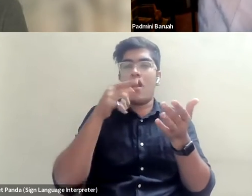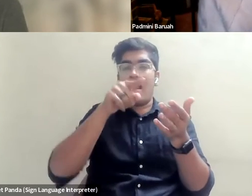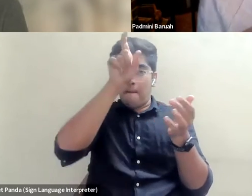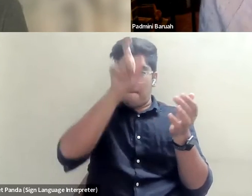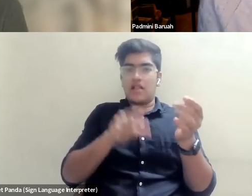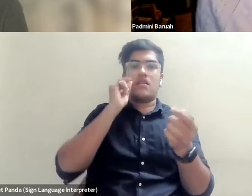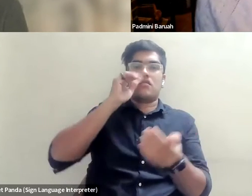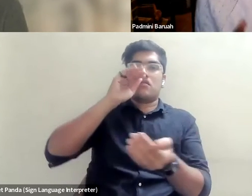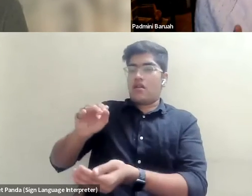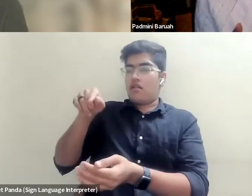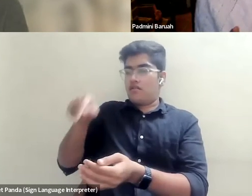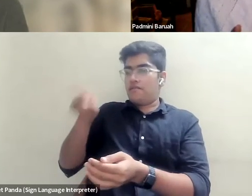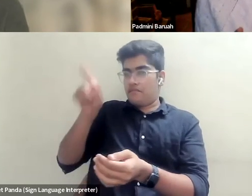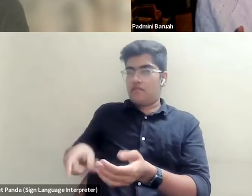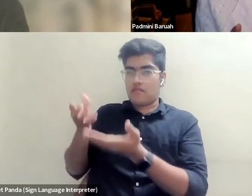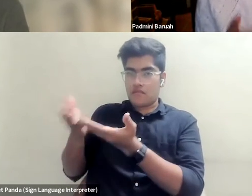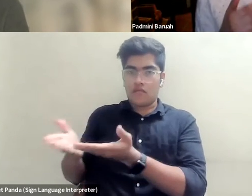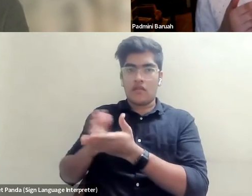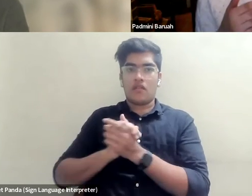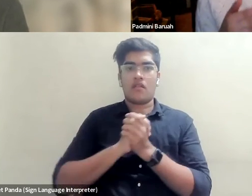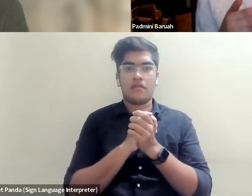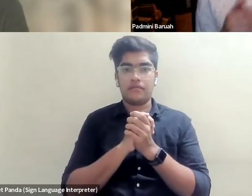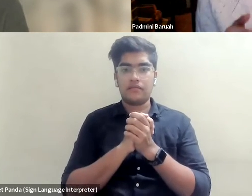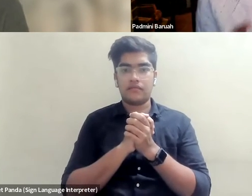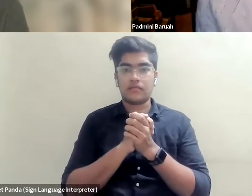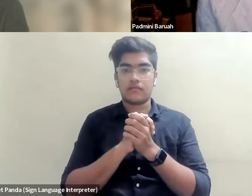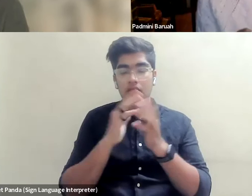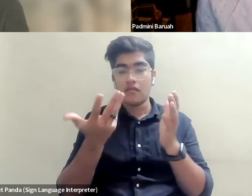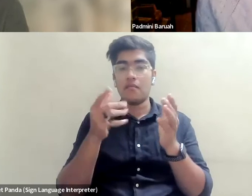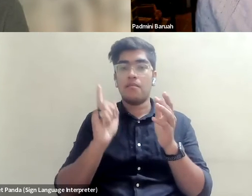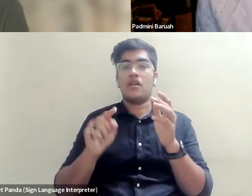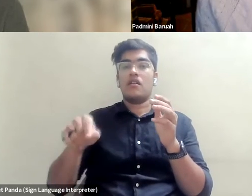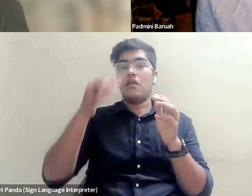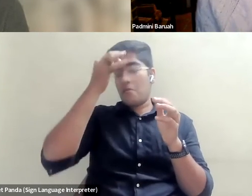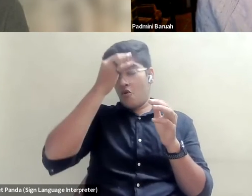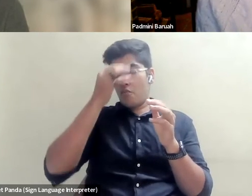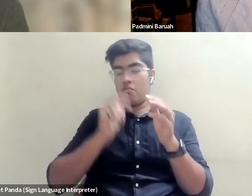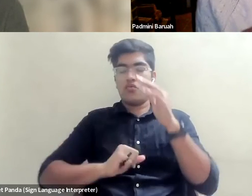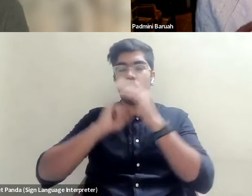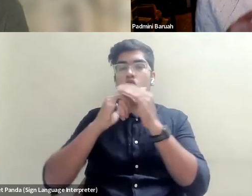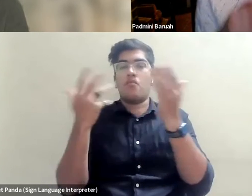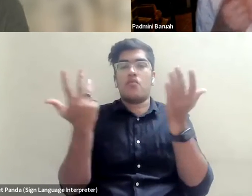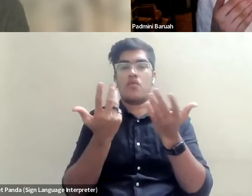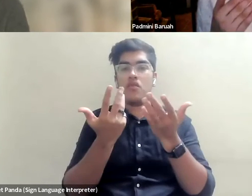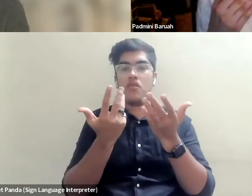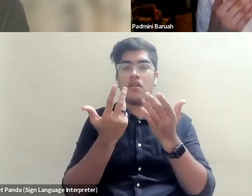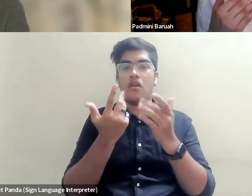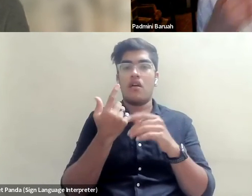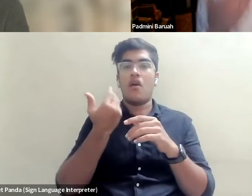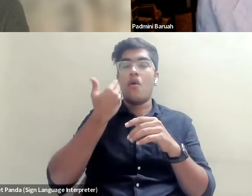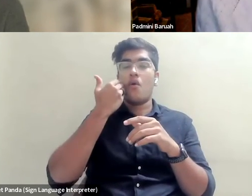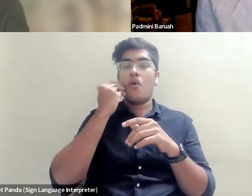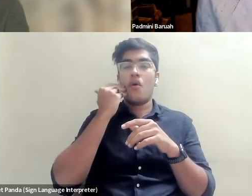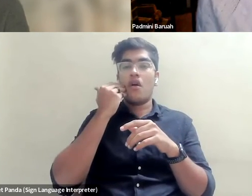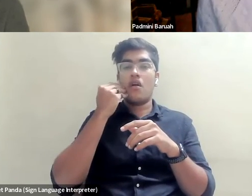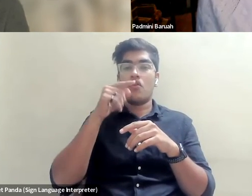this citizen. But the crisis that comes out of that is when you have